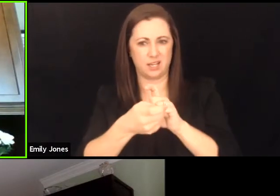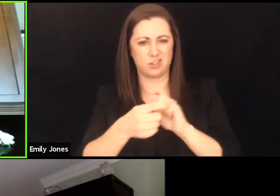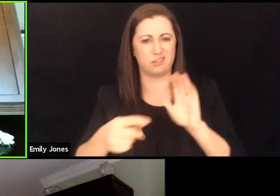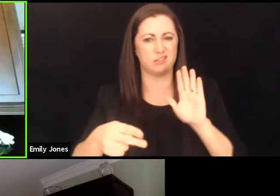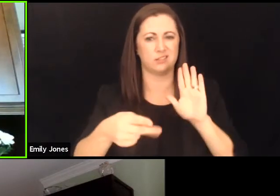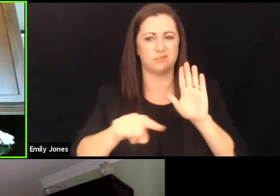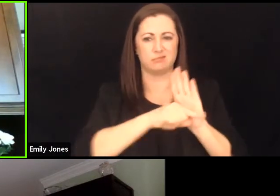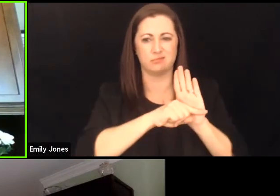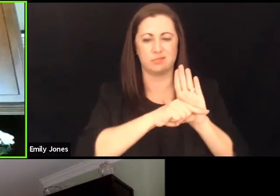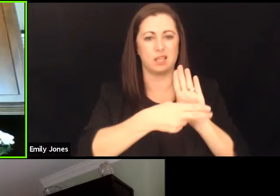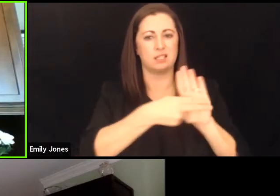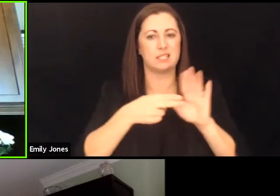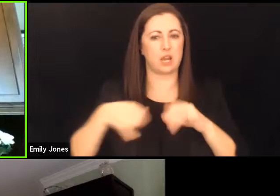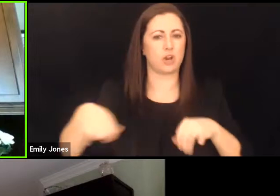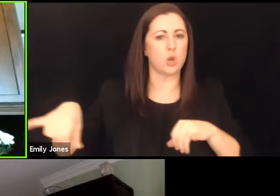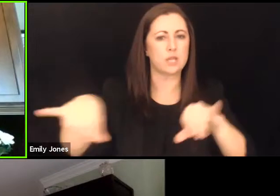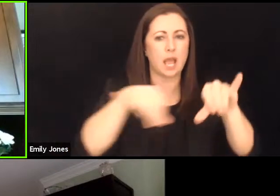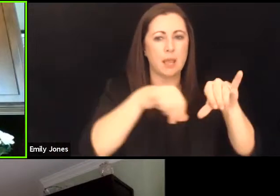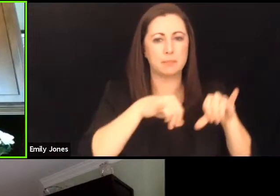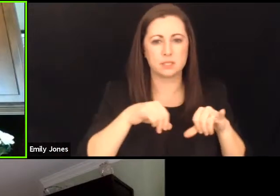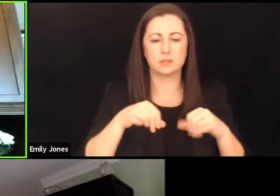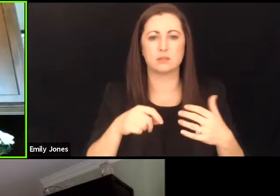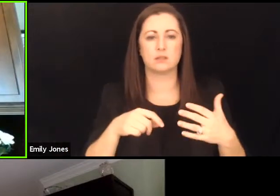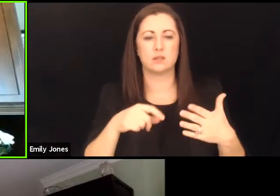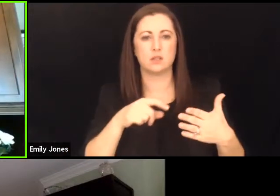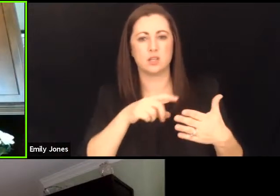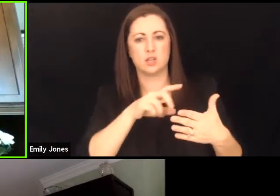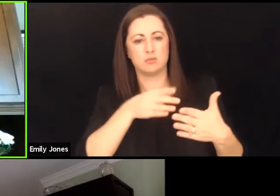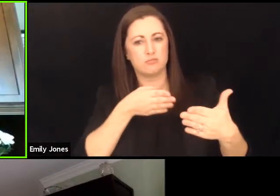prejudices? What can each of us do that are watching you here today?